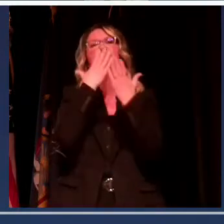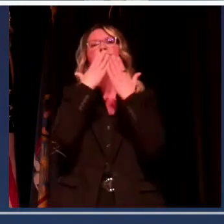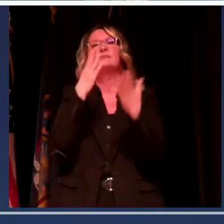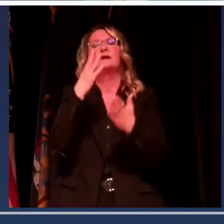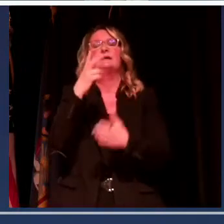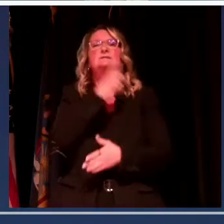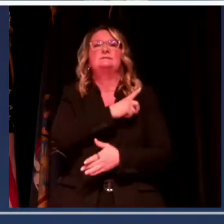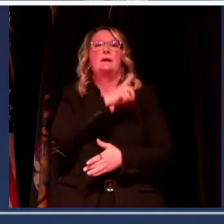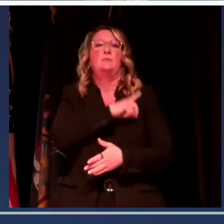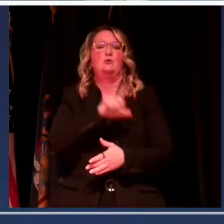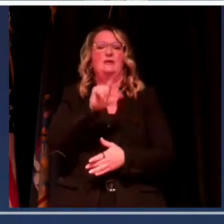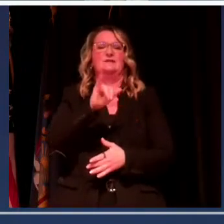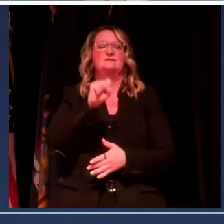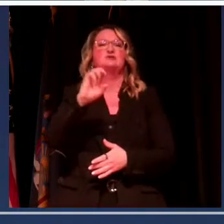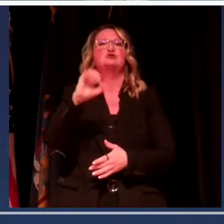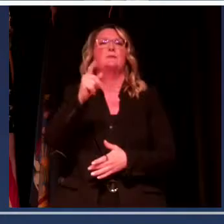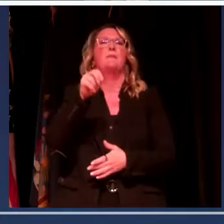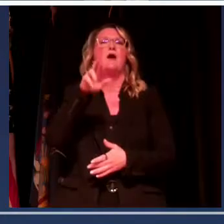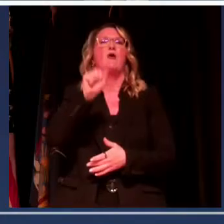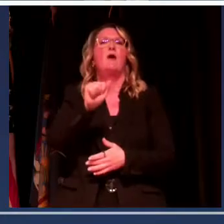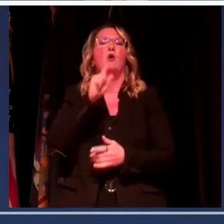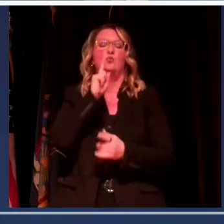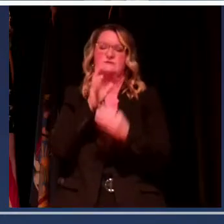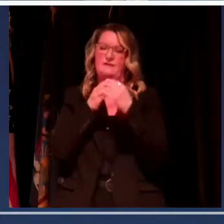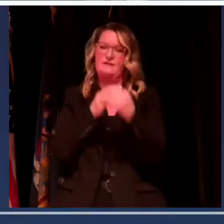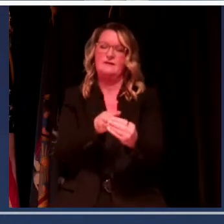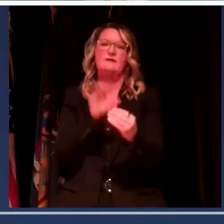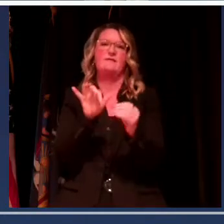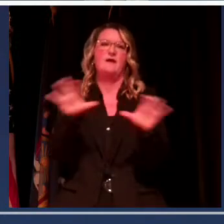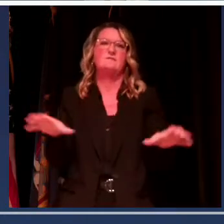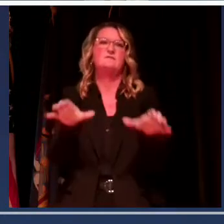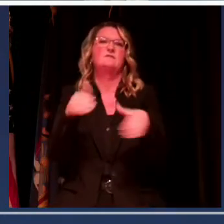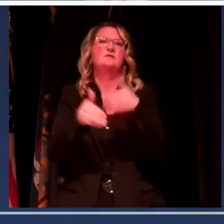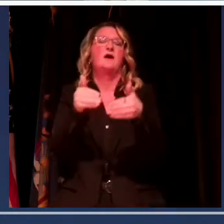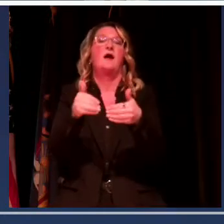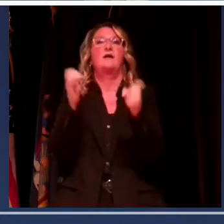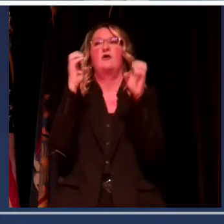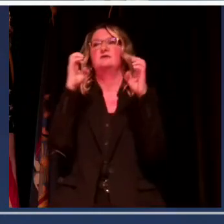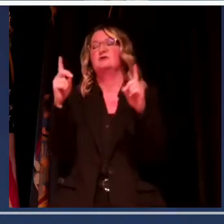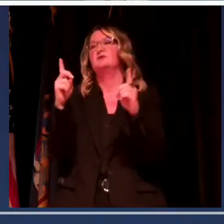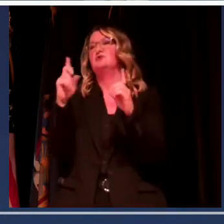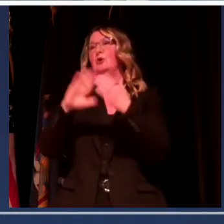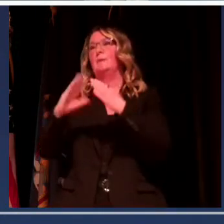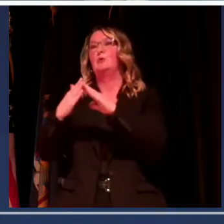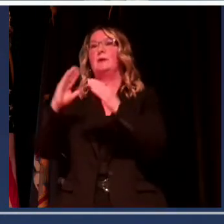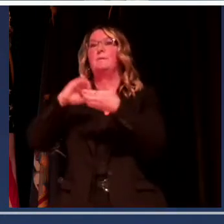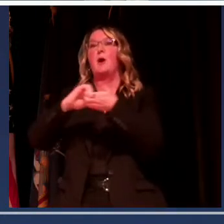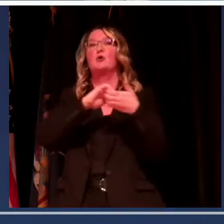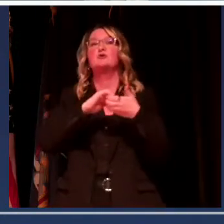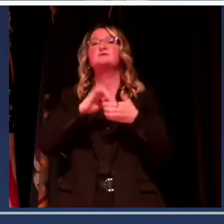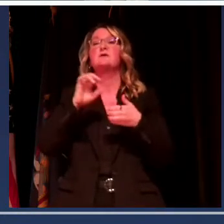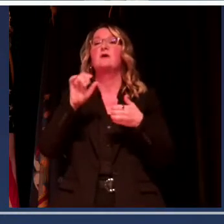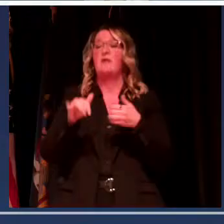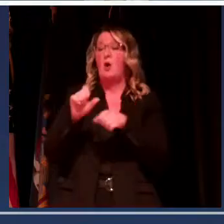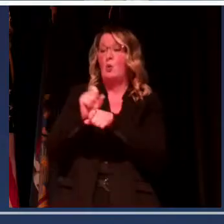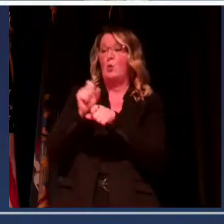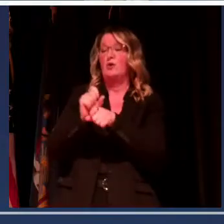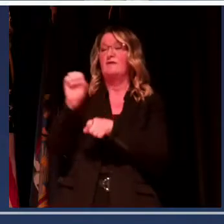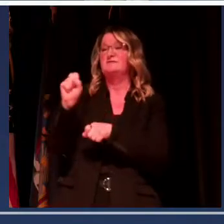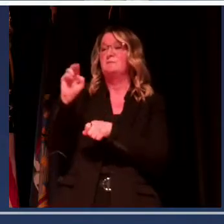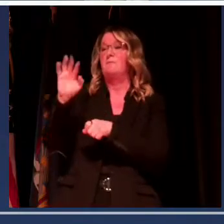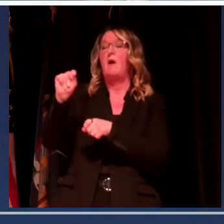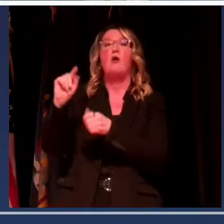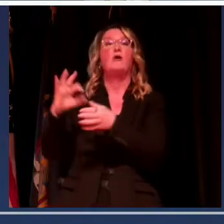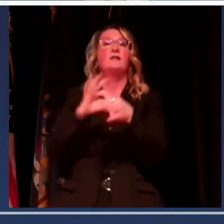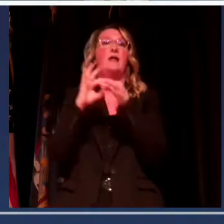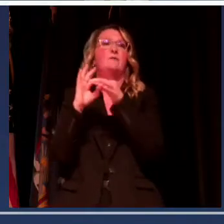County Executive Lisa Chimera, who is leading these efforts, and our educational community partners. The work of the SMART Collaborative is